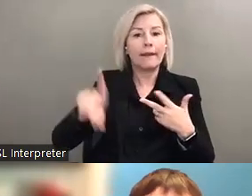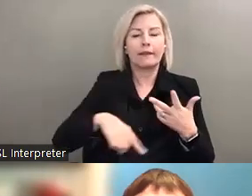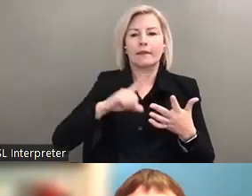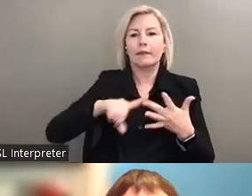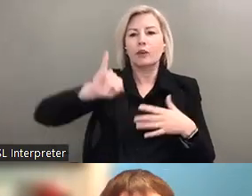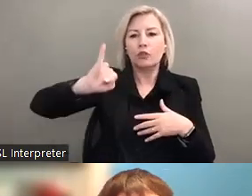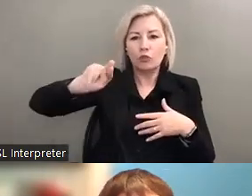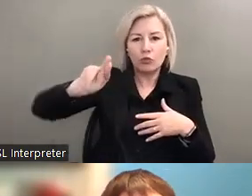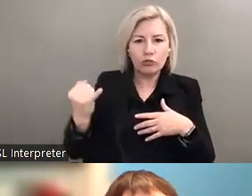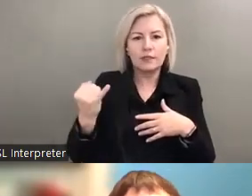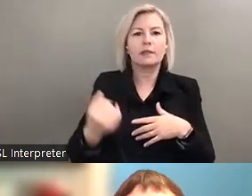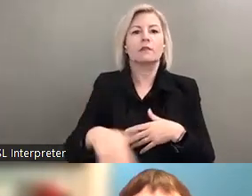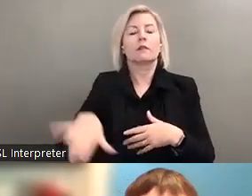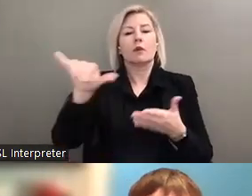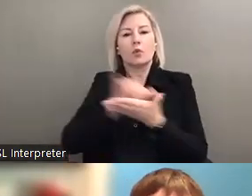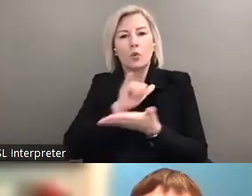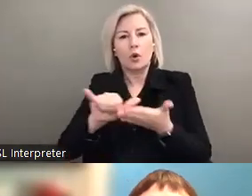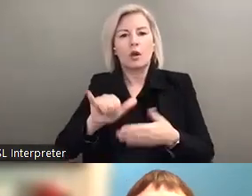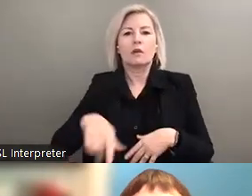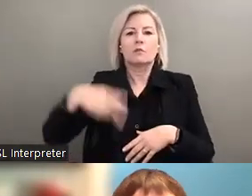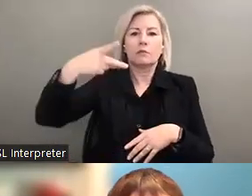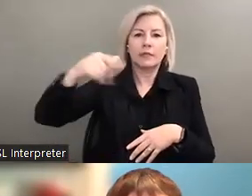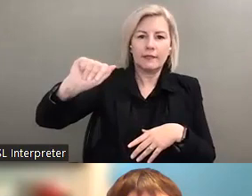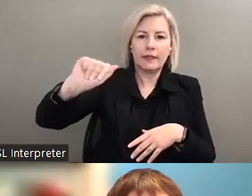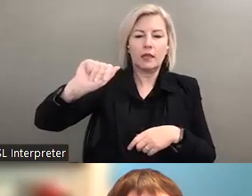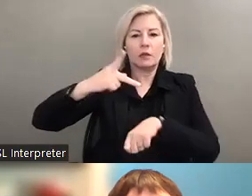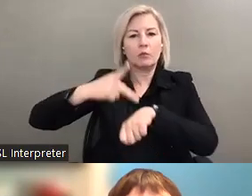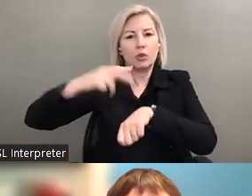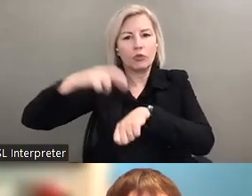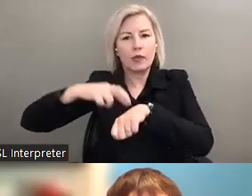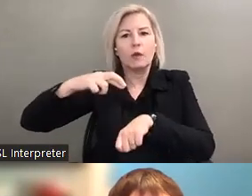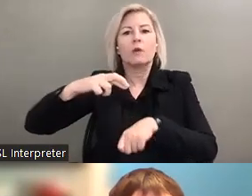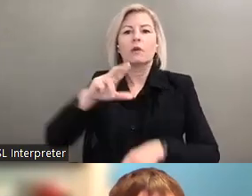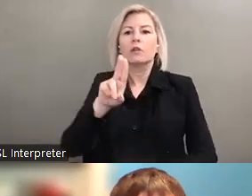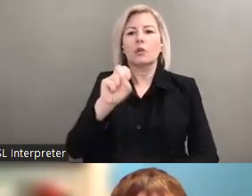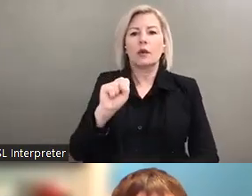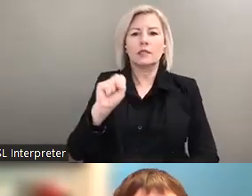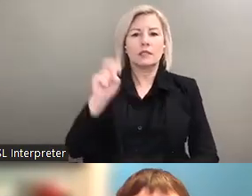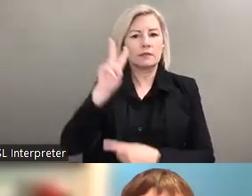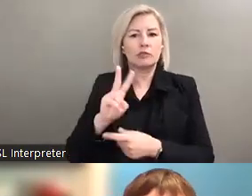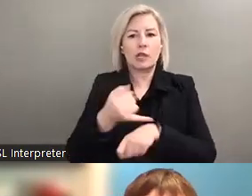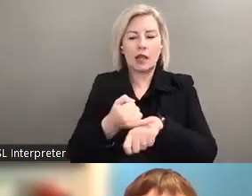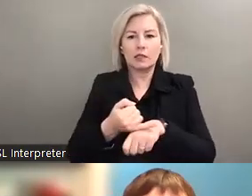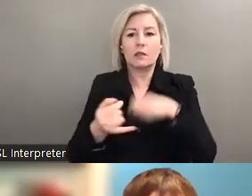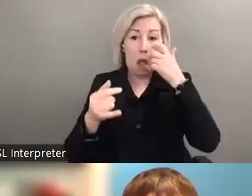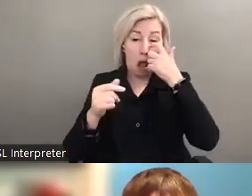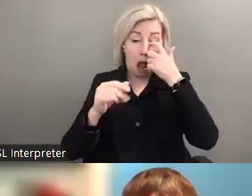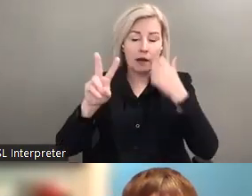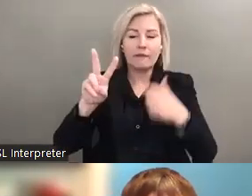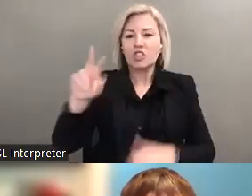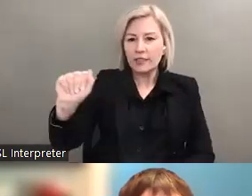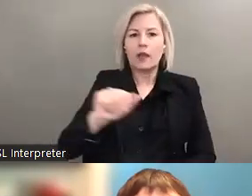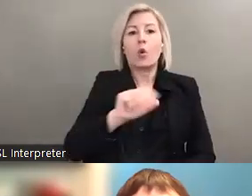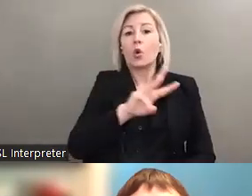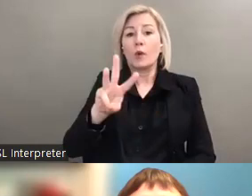Jersey, New York, Pennsylvania, Puerto Rico, the US Virgin Islands, Virginia or West